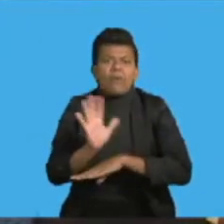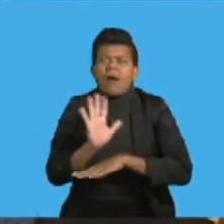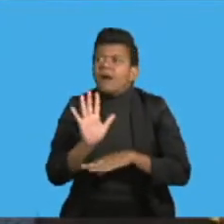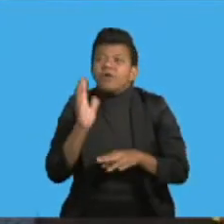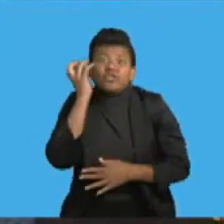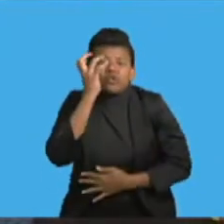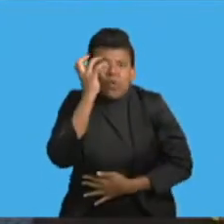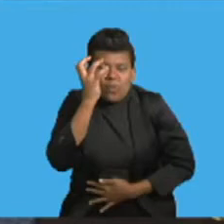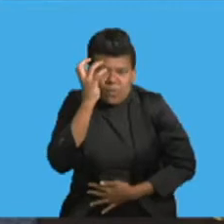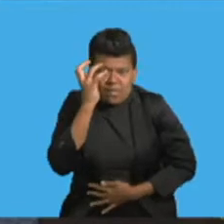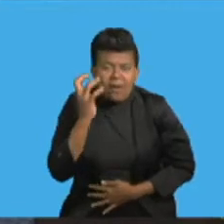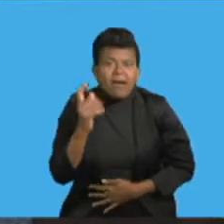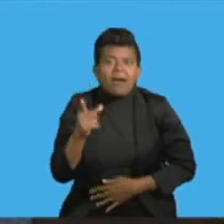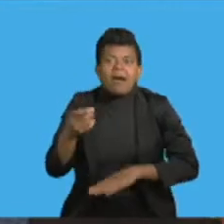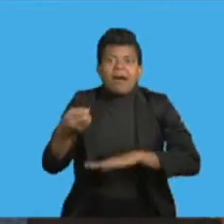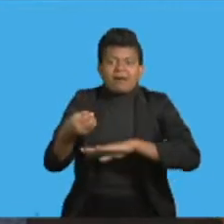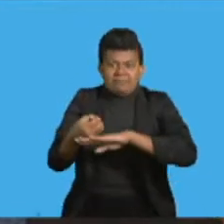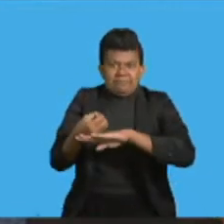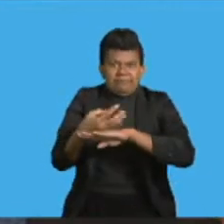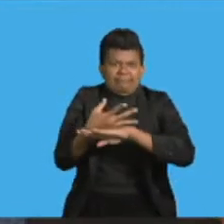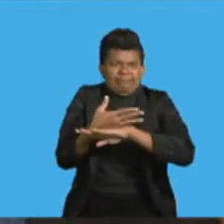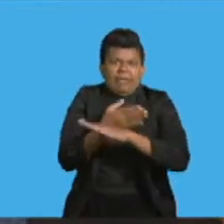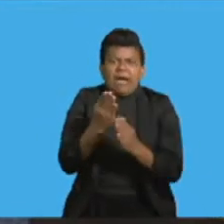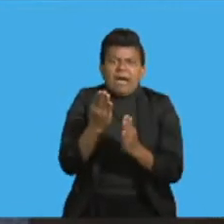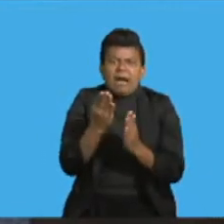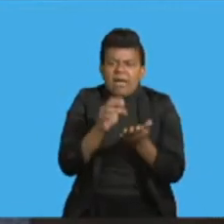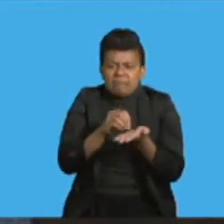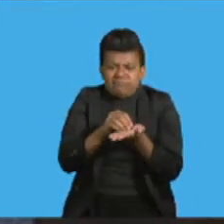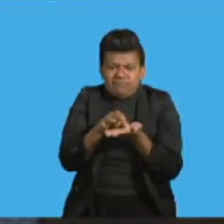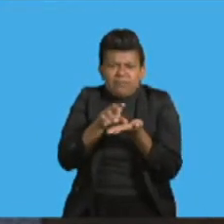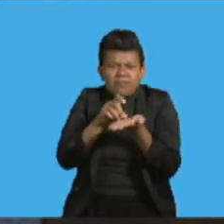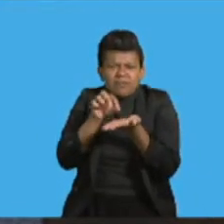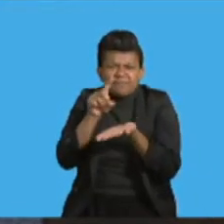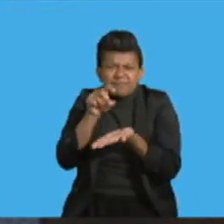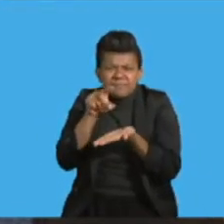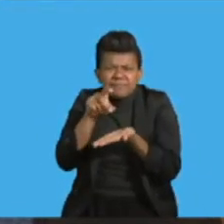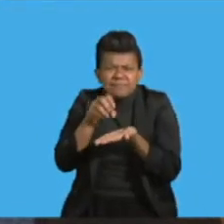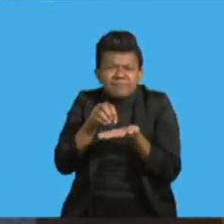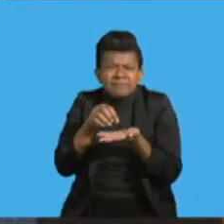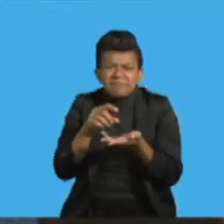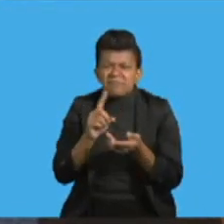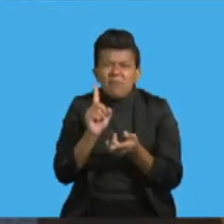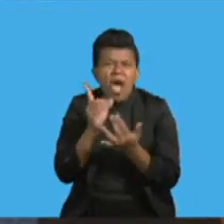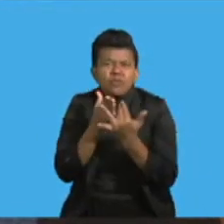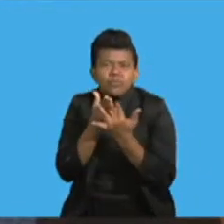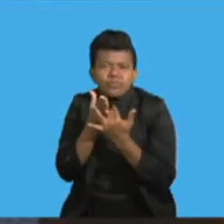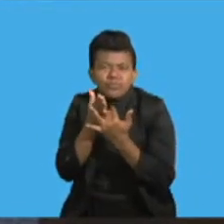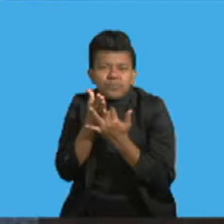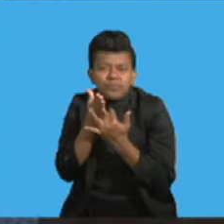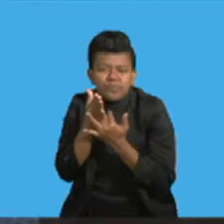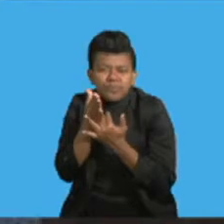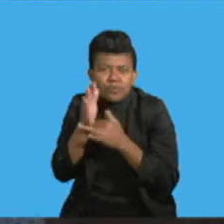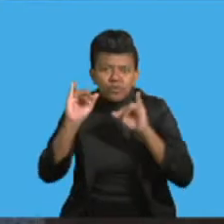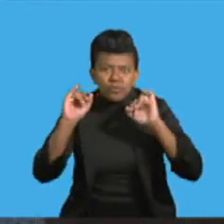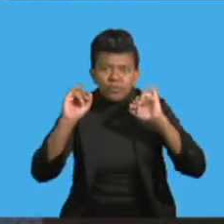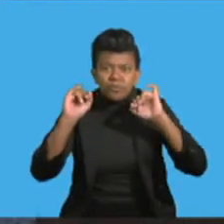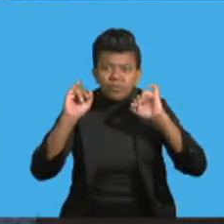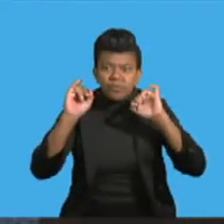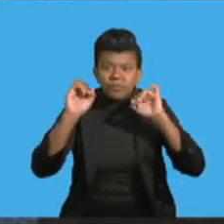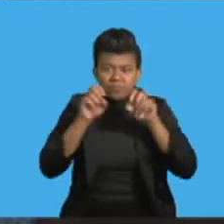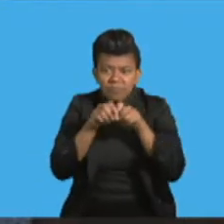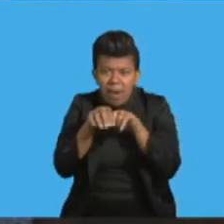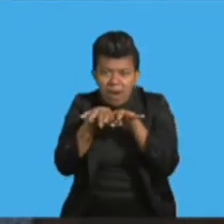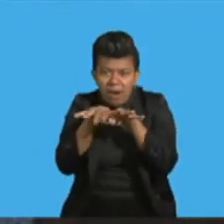animals. And we get leptospirosis through the urine of infected animals. And this happens with contact through